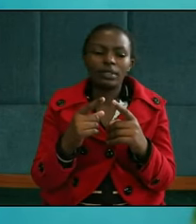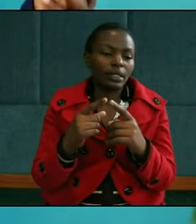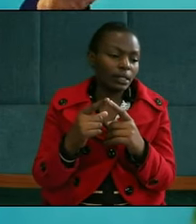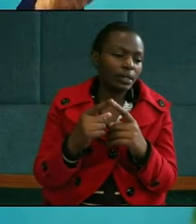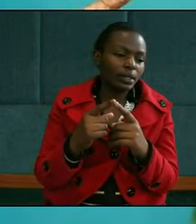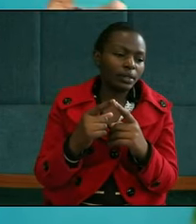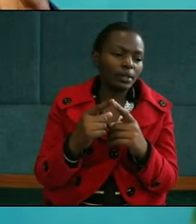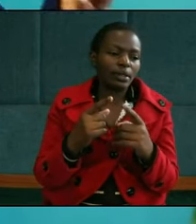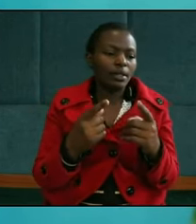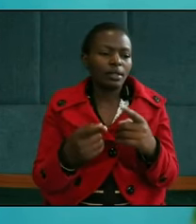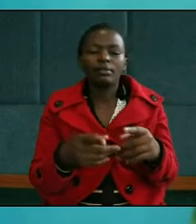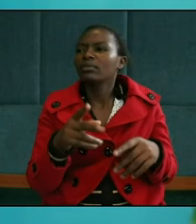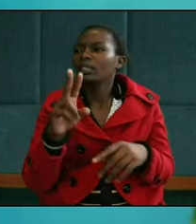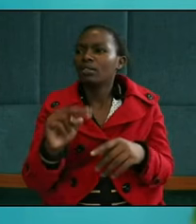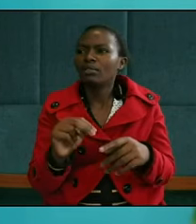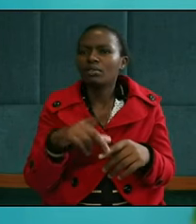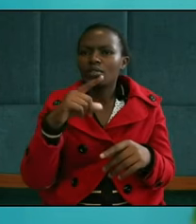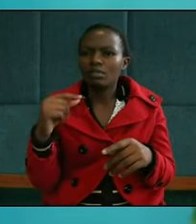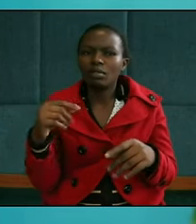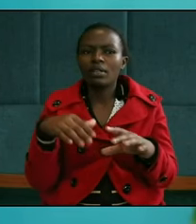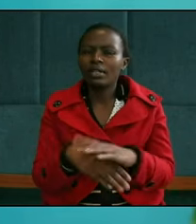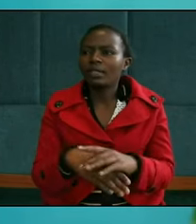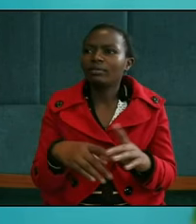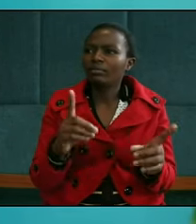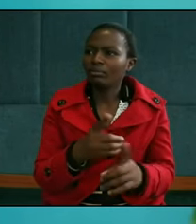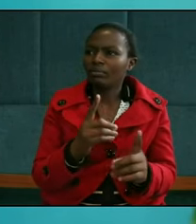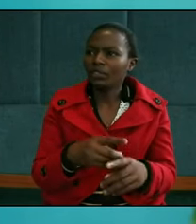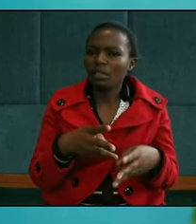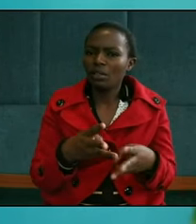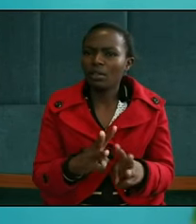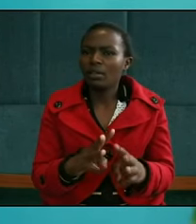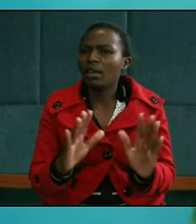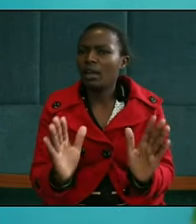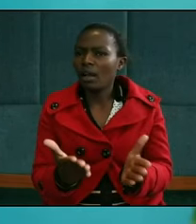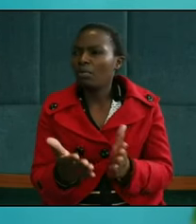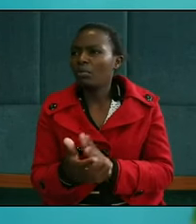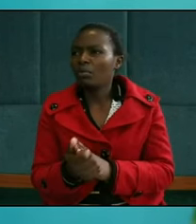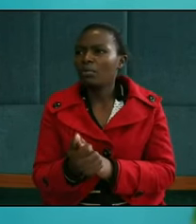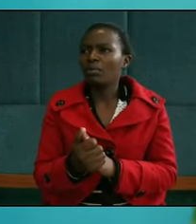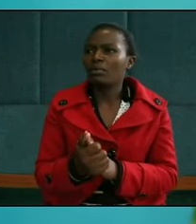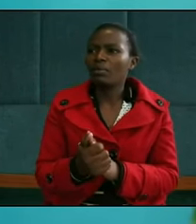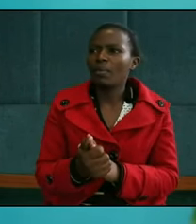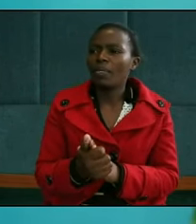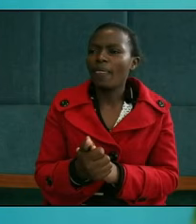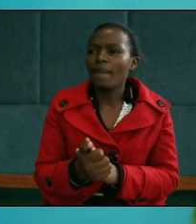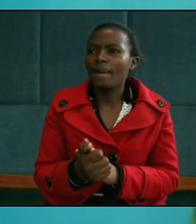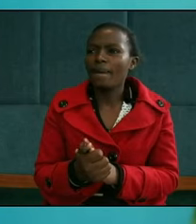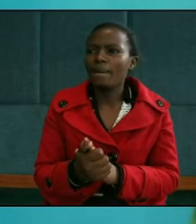agents. They can't go in a haphazard manner. Thorough preparations were needed in order to counter the